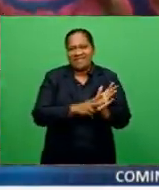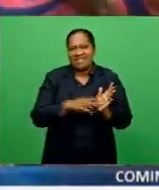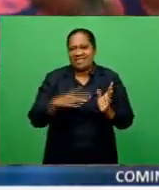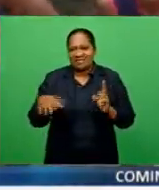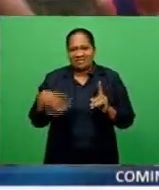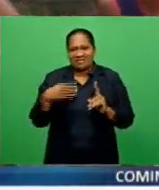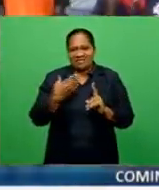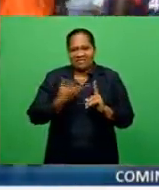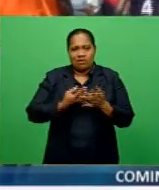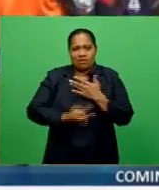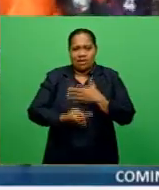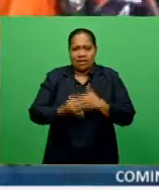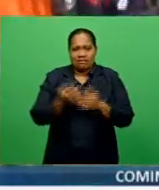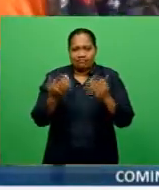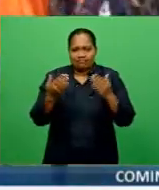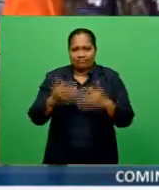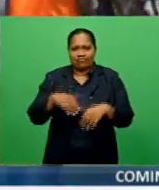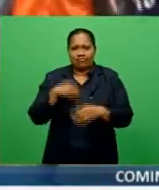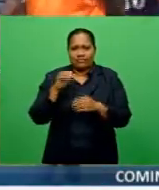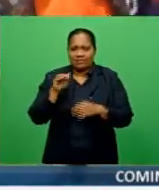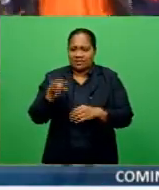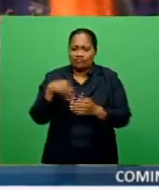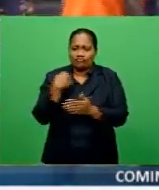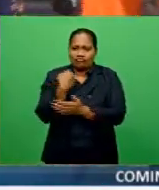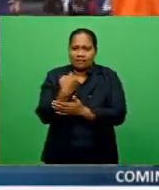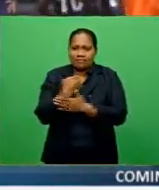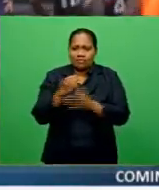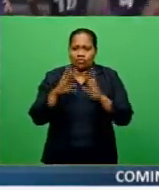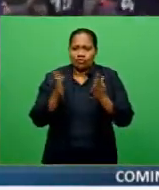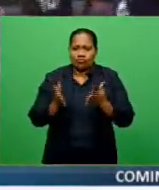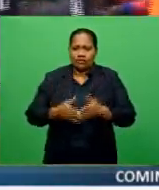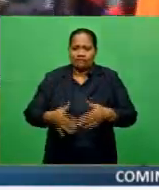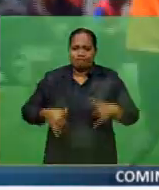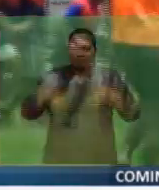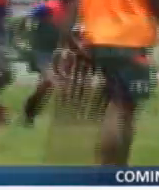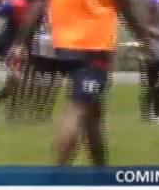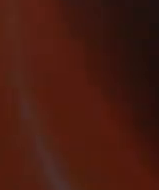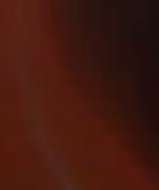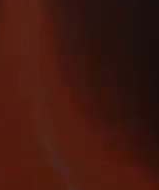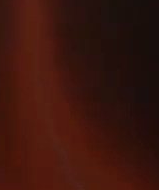And Vai Tamana eyes a Touch Rugby World Cup. Details after the break.